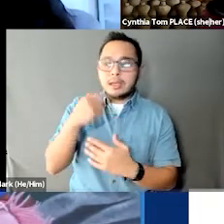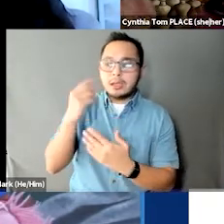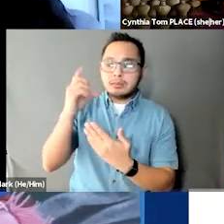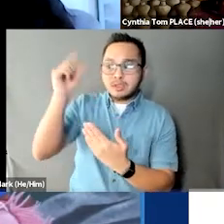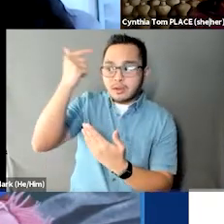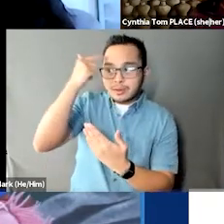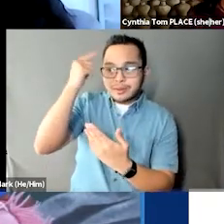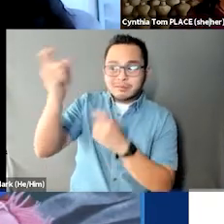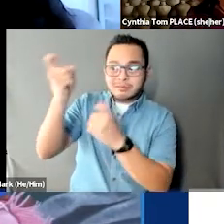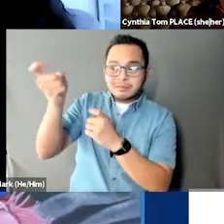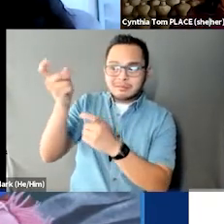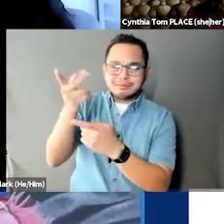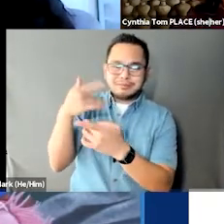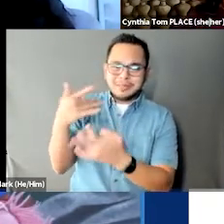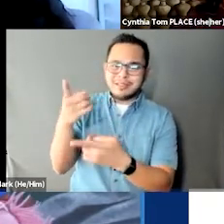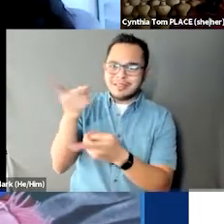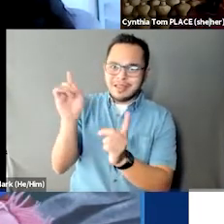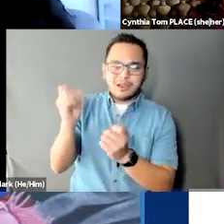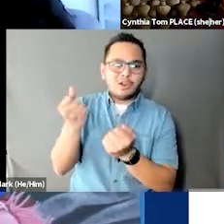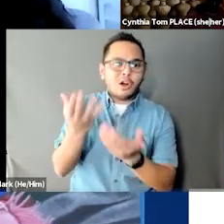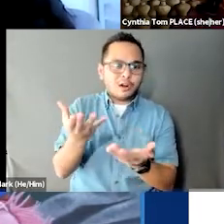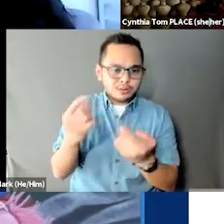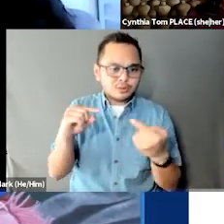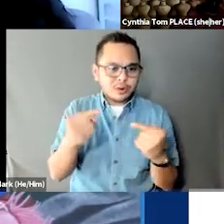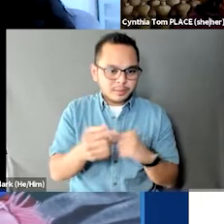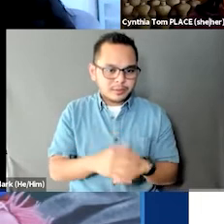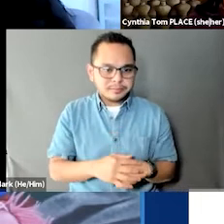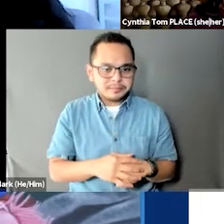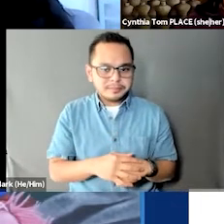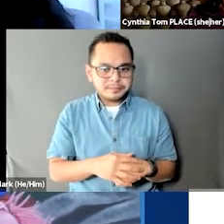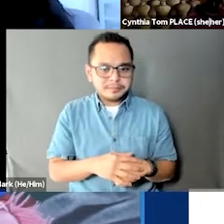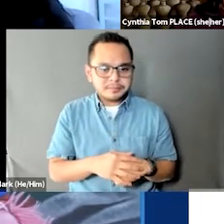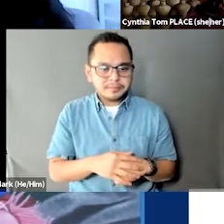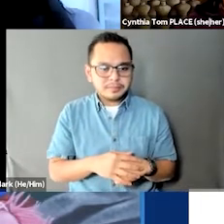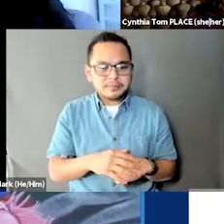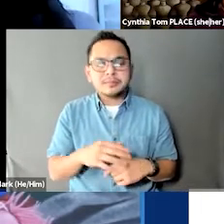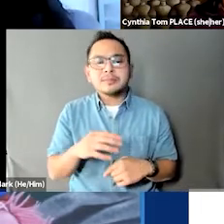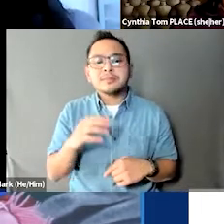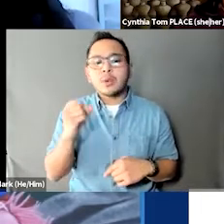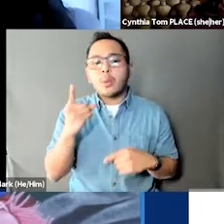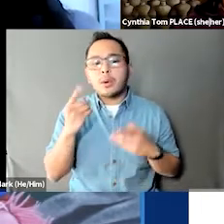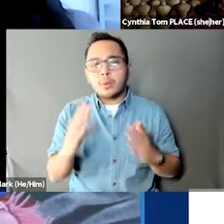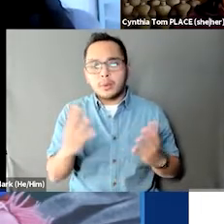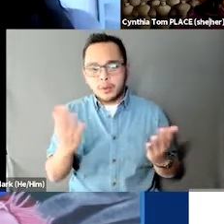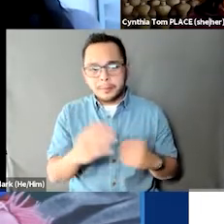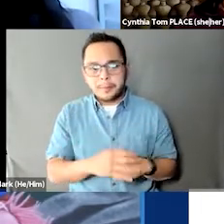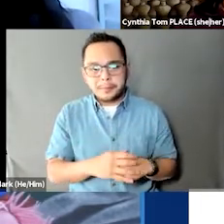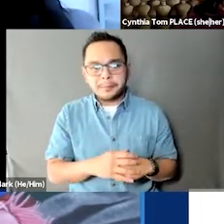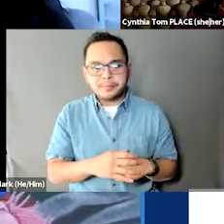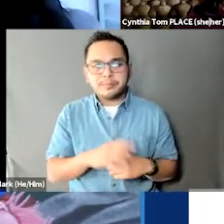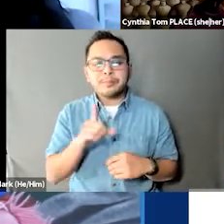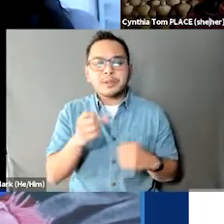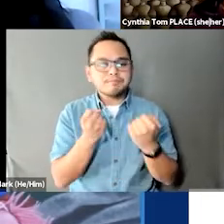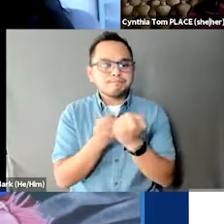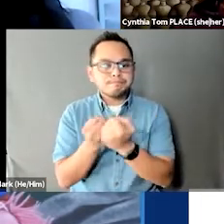are often the perpetrators of trauma and harm? So one way that we did this was to support the